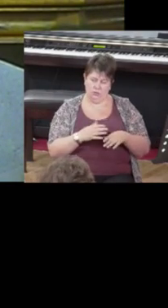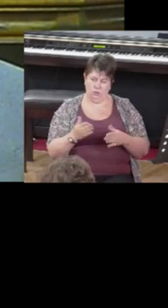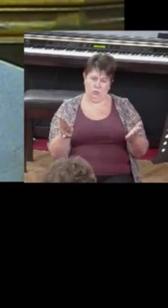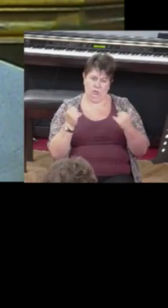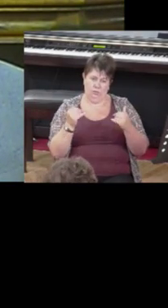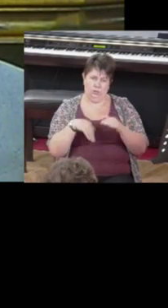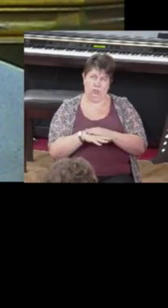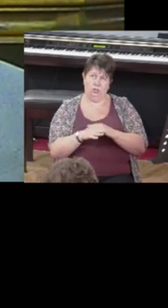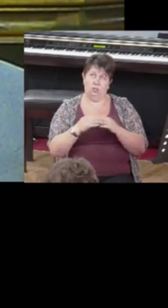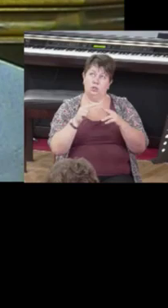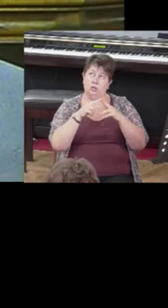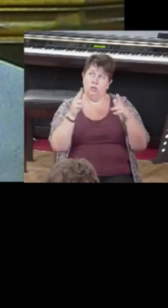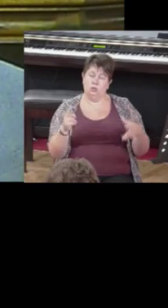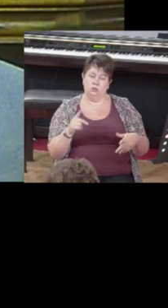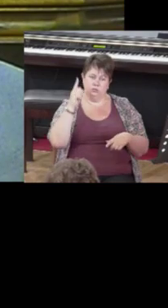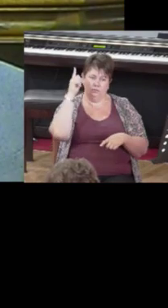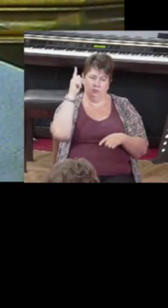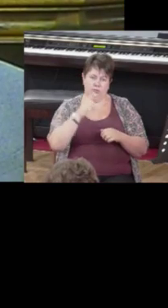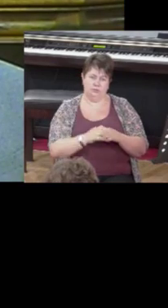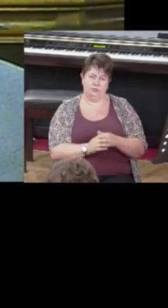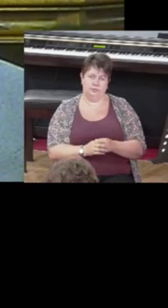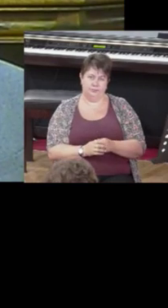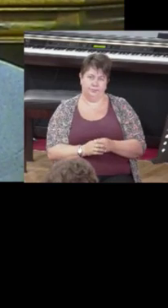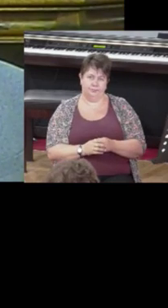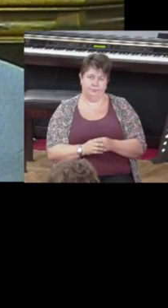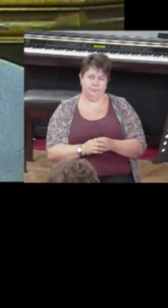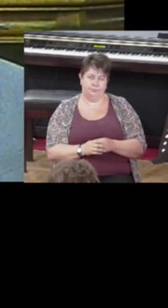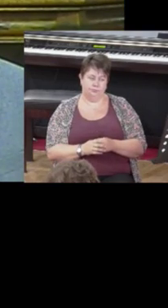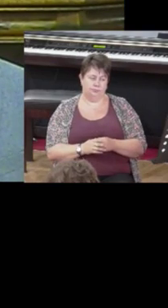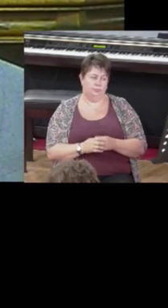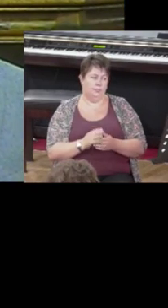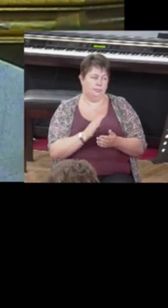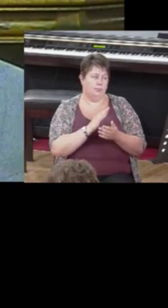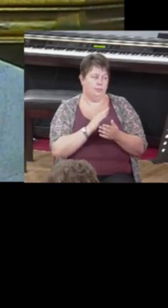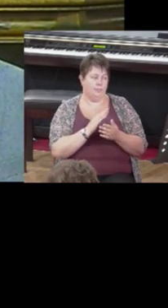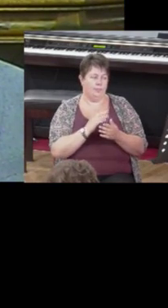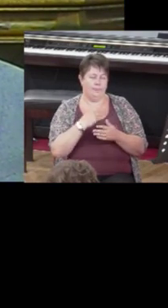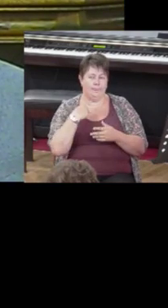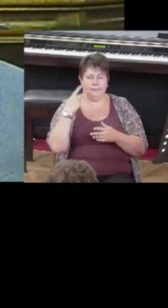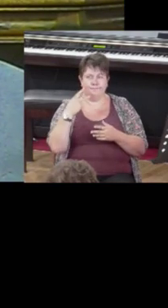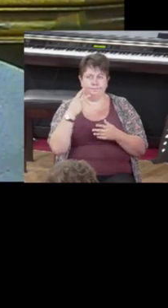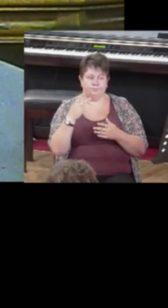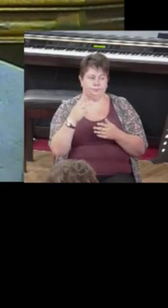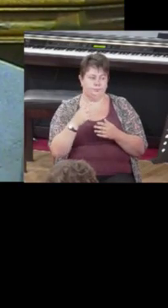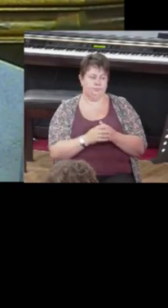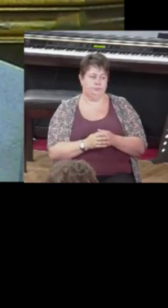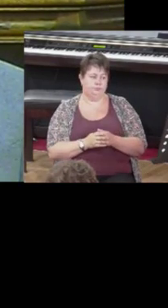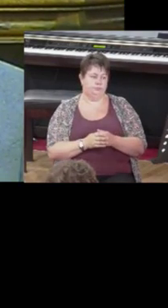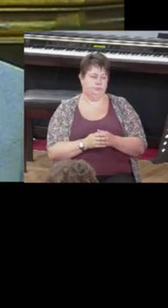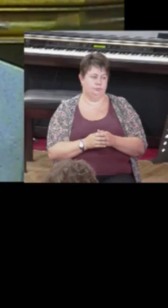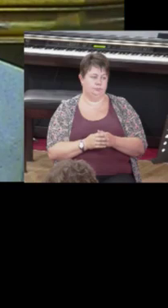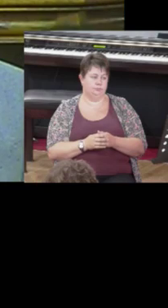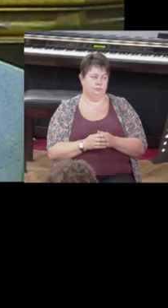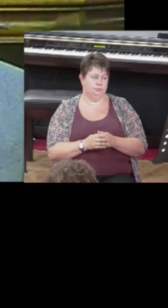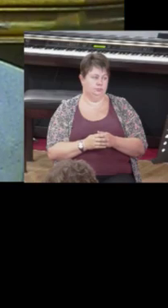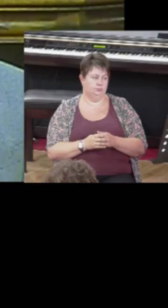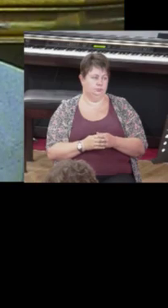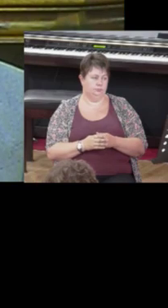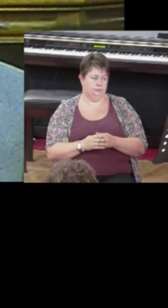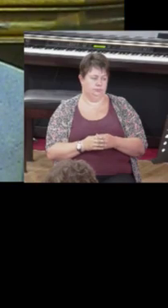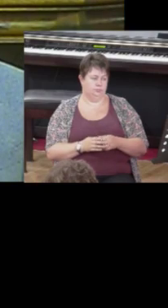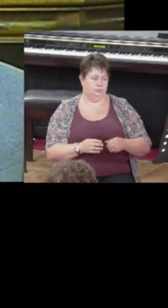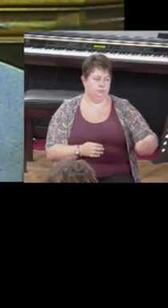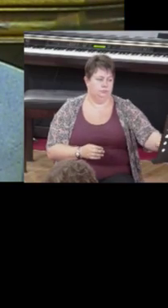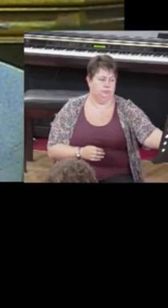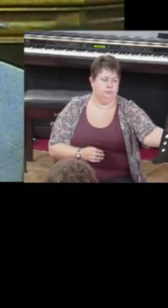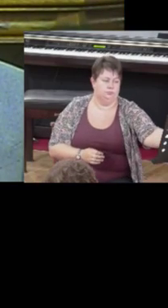we come to bring him our worship and our praise. Hymn number 132 from the church hymnary is our opening item